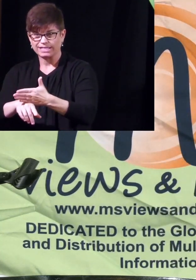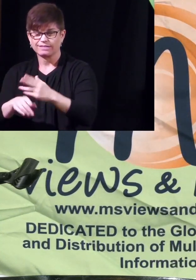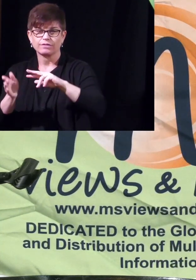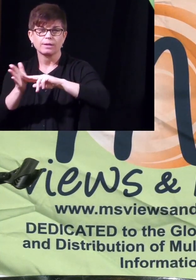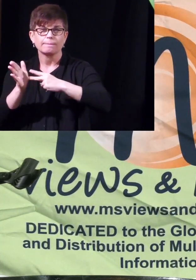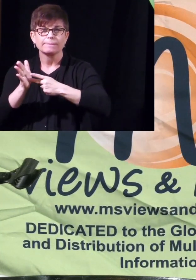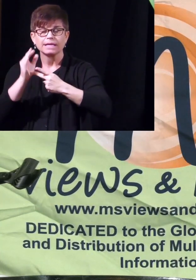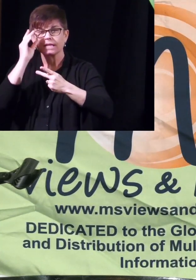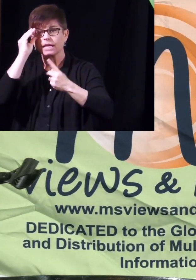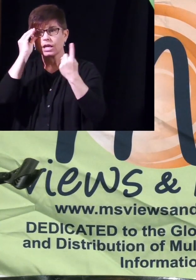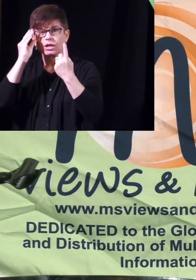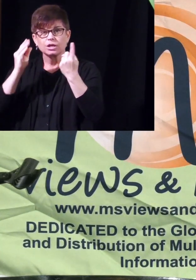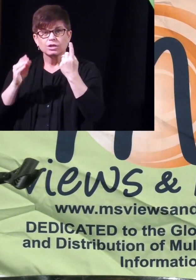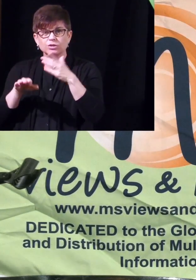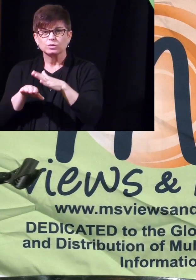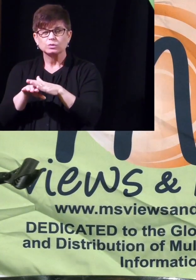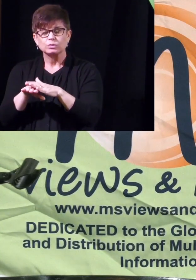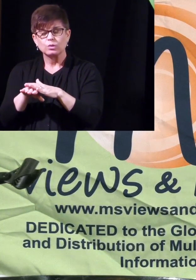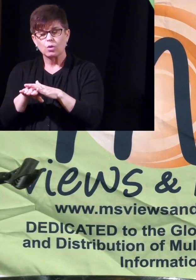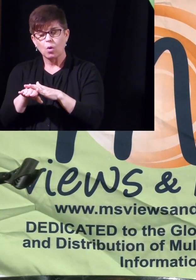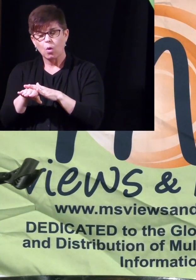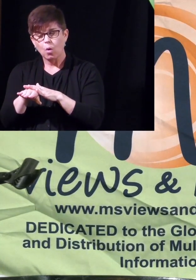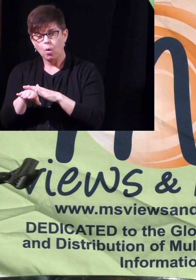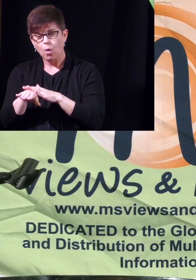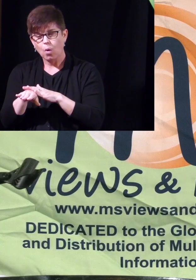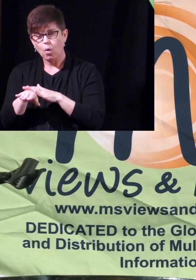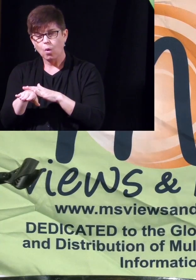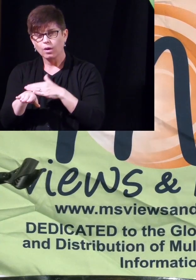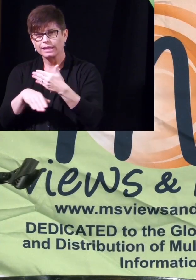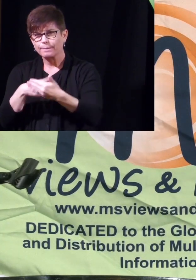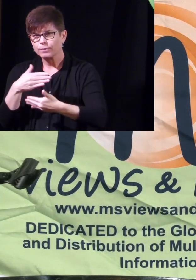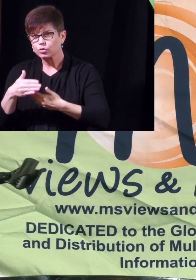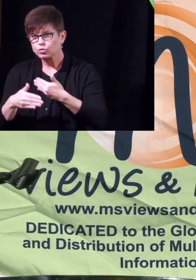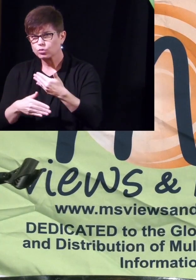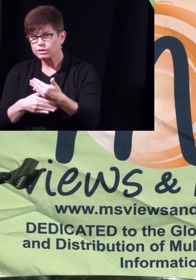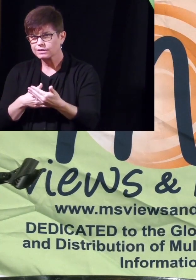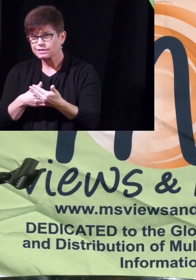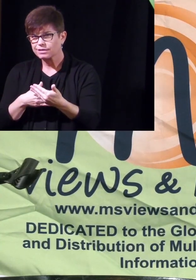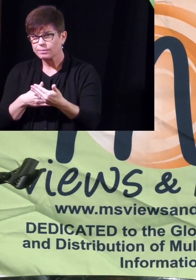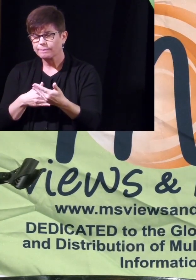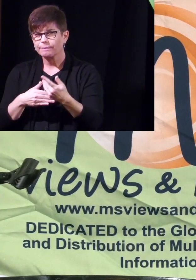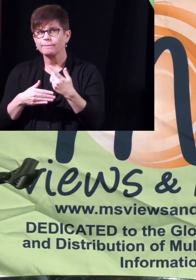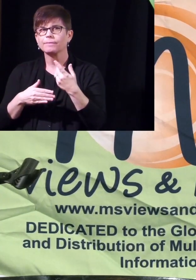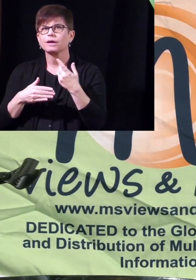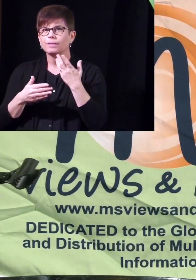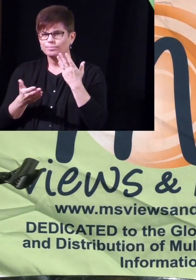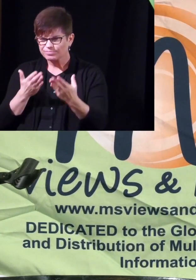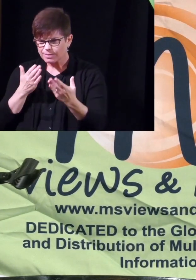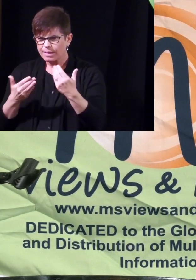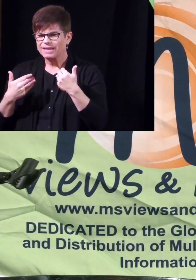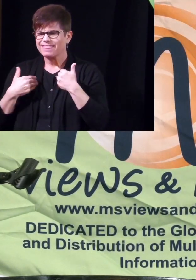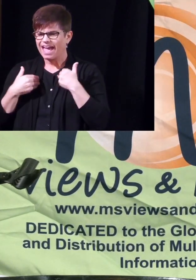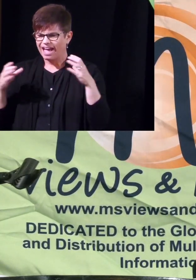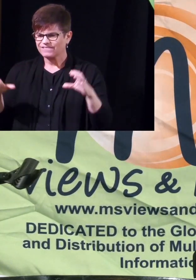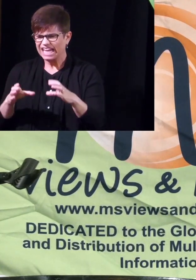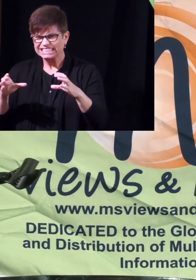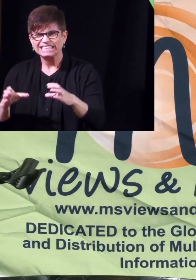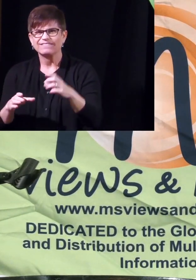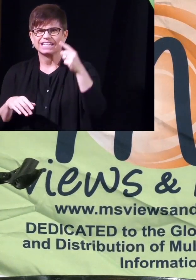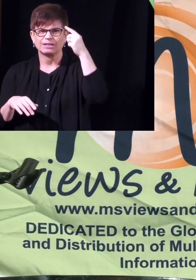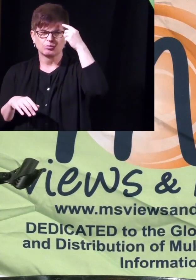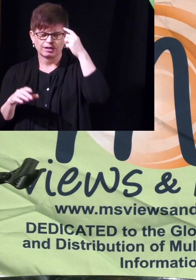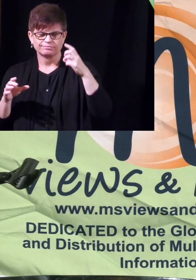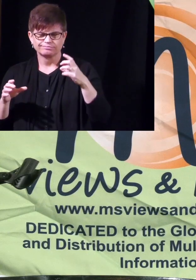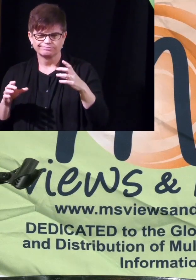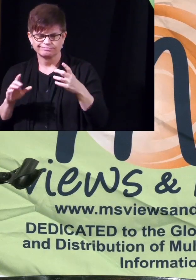That means that someone is slowly progressing, but they still might have evidence of activity. That could be that they have a relapse. So let's